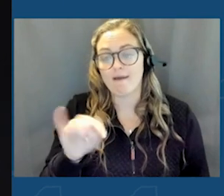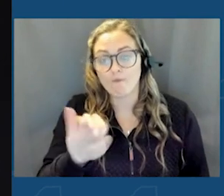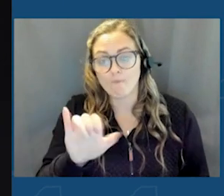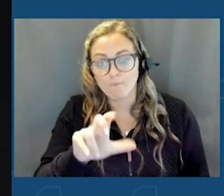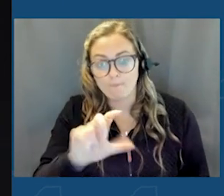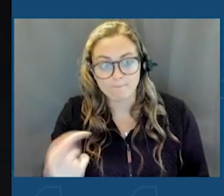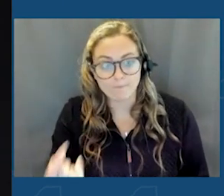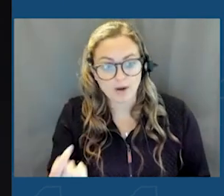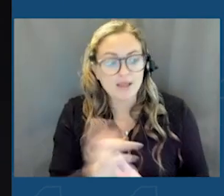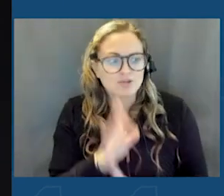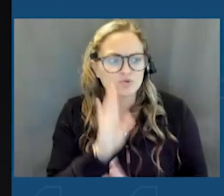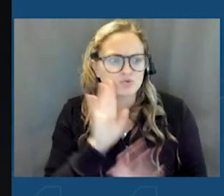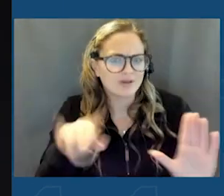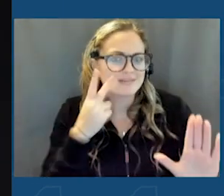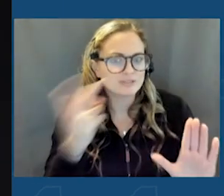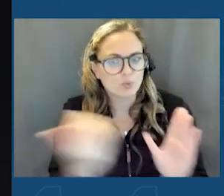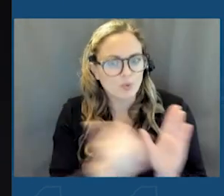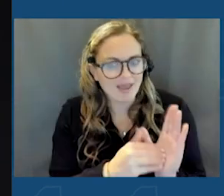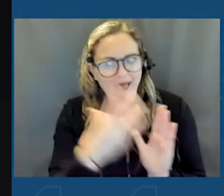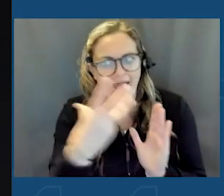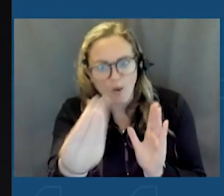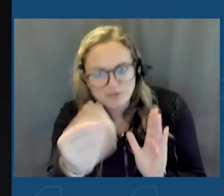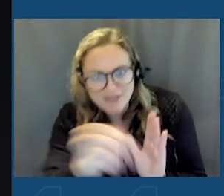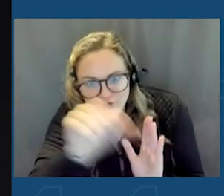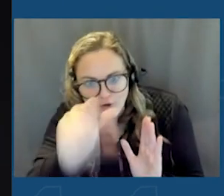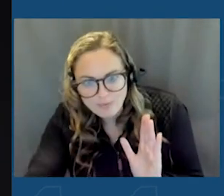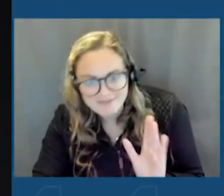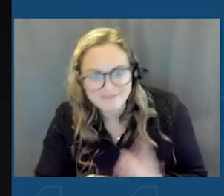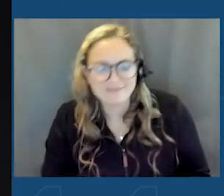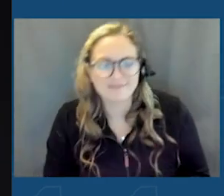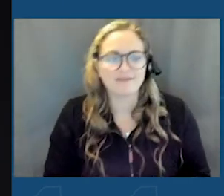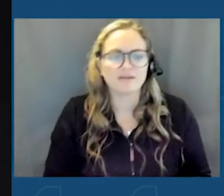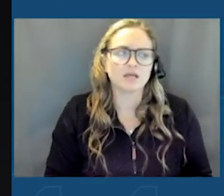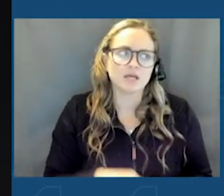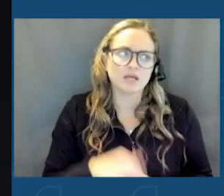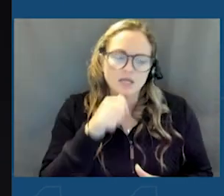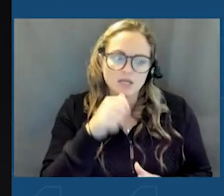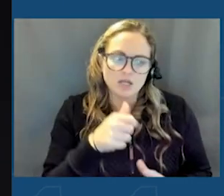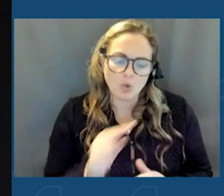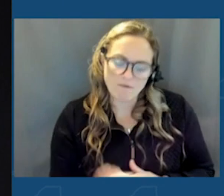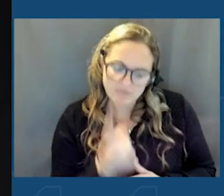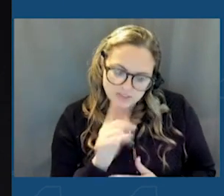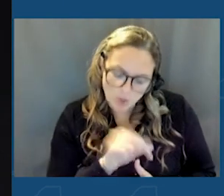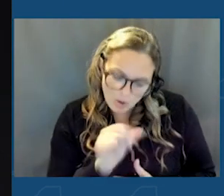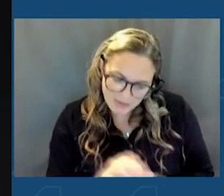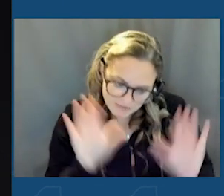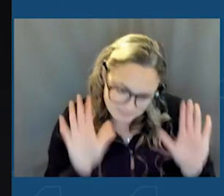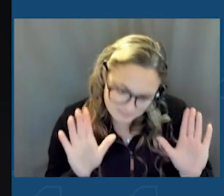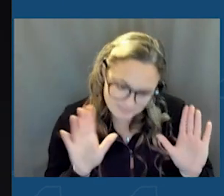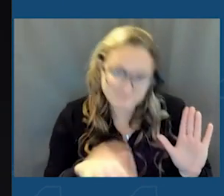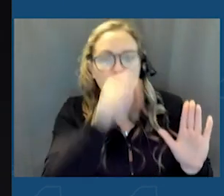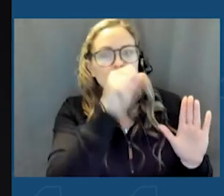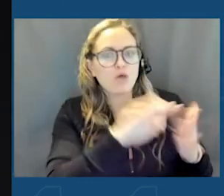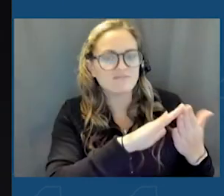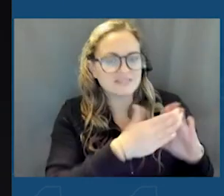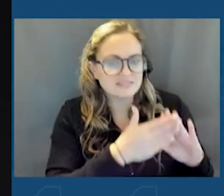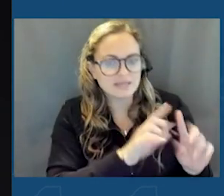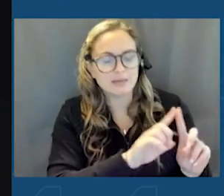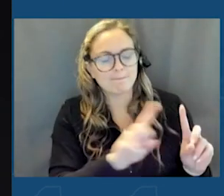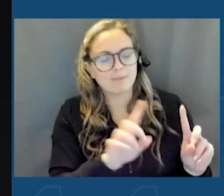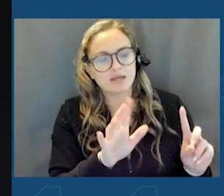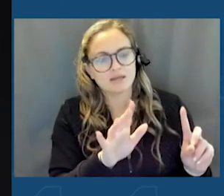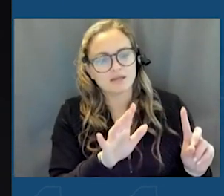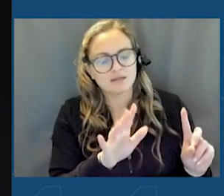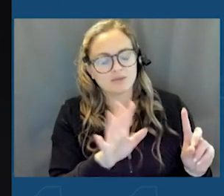everybody outside of Albany. Yes. No offense to Albany. I love the city. It's just